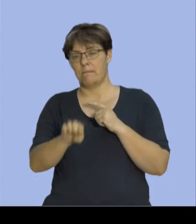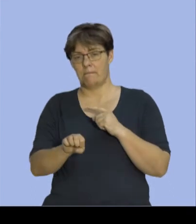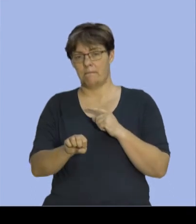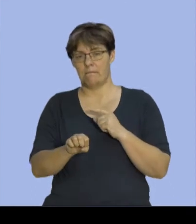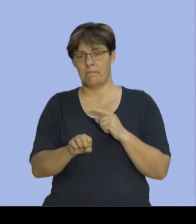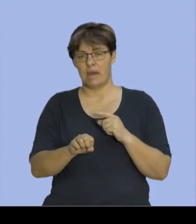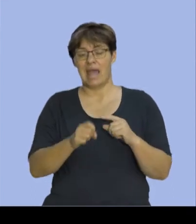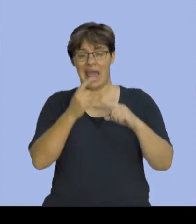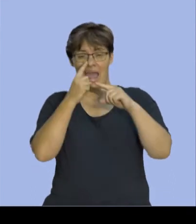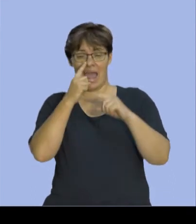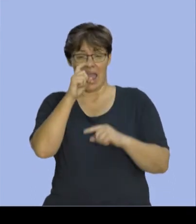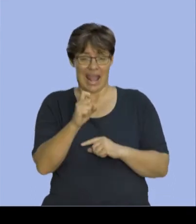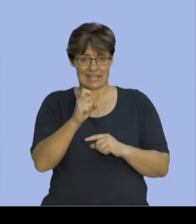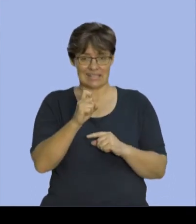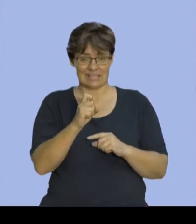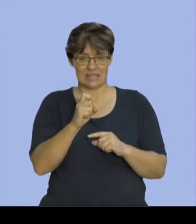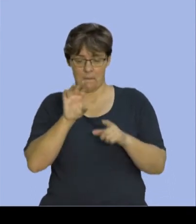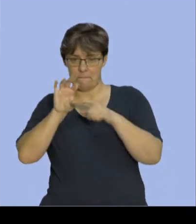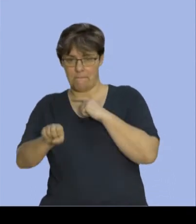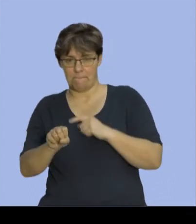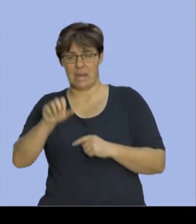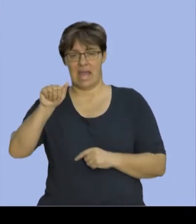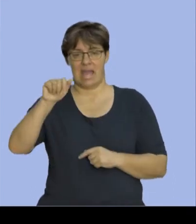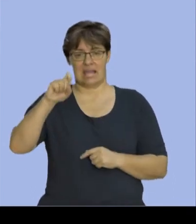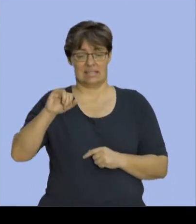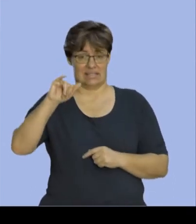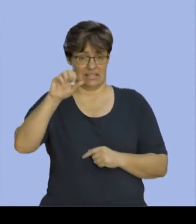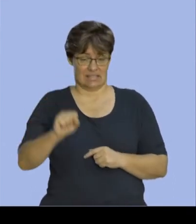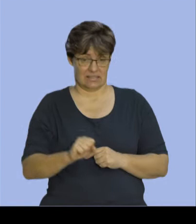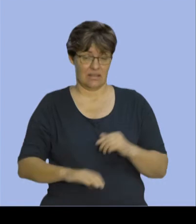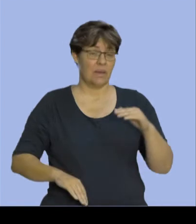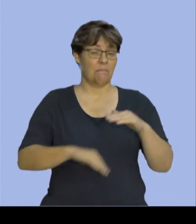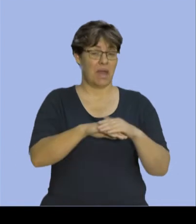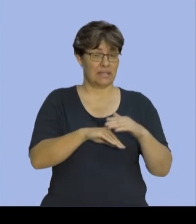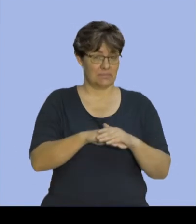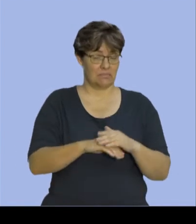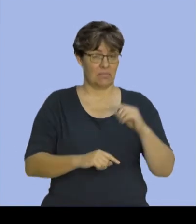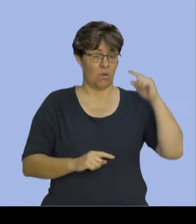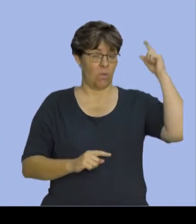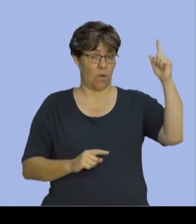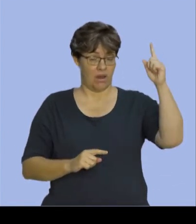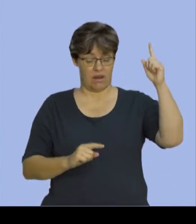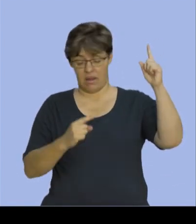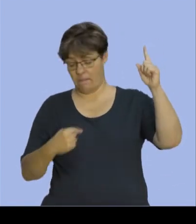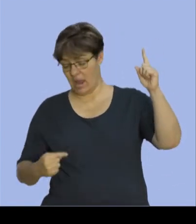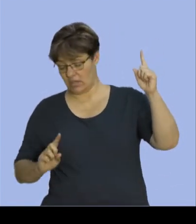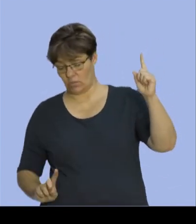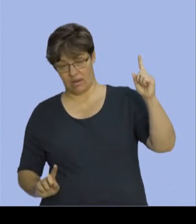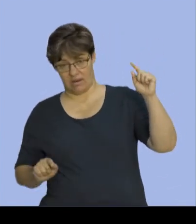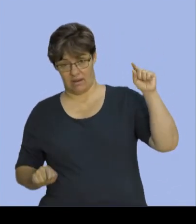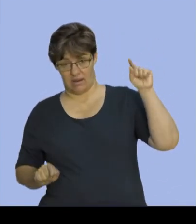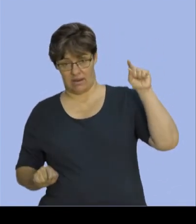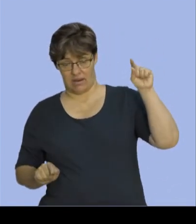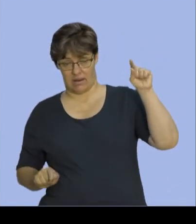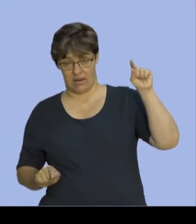the x-axis. From, as I said, the maximum value is 1, minimum value is -1.